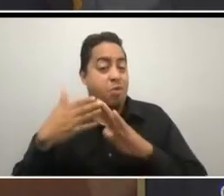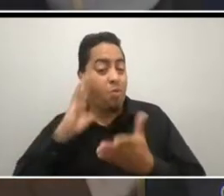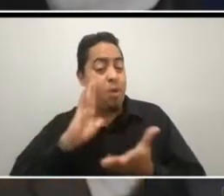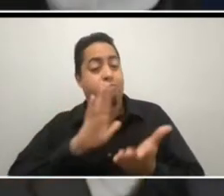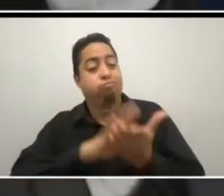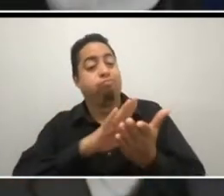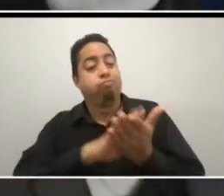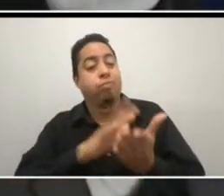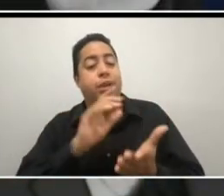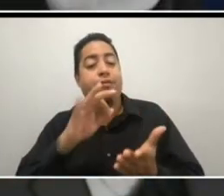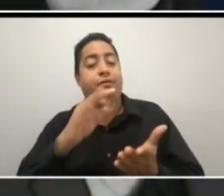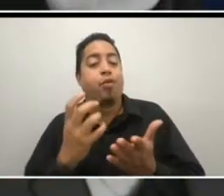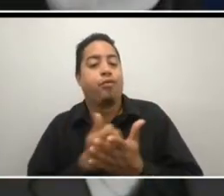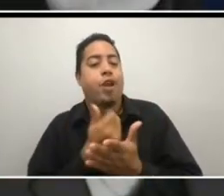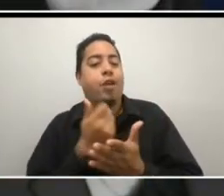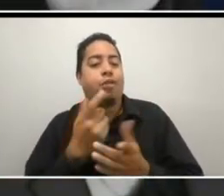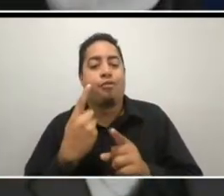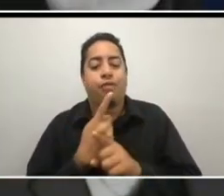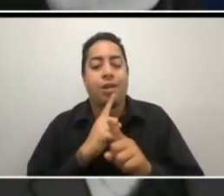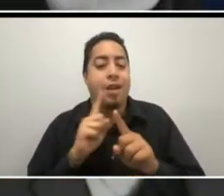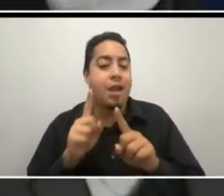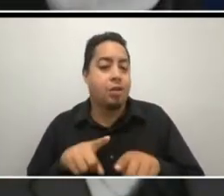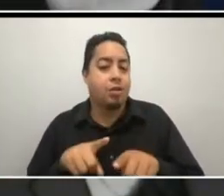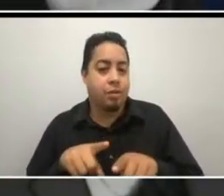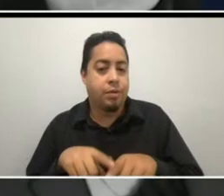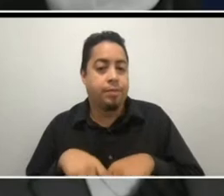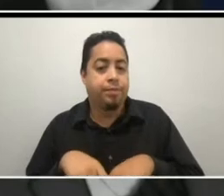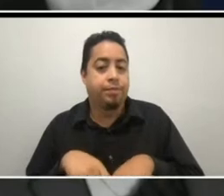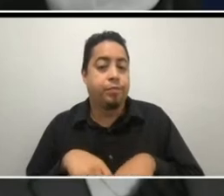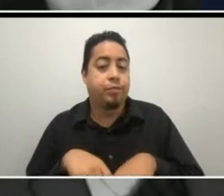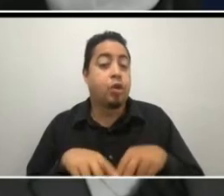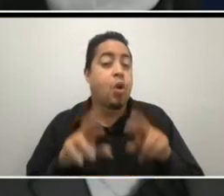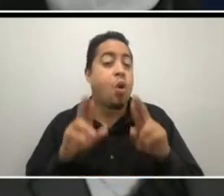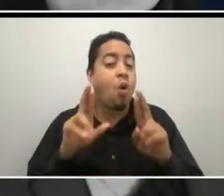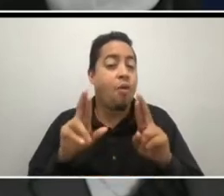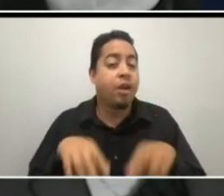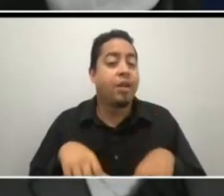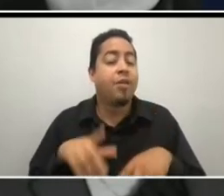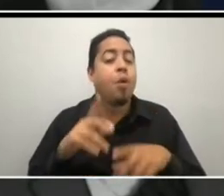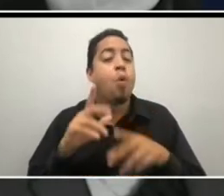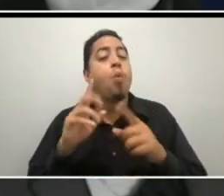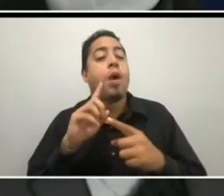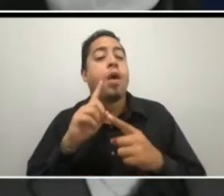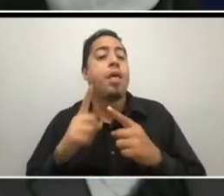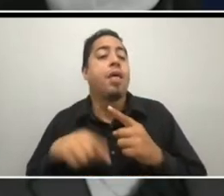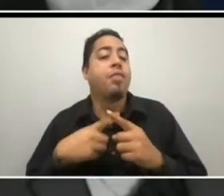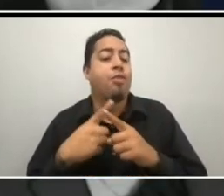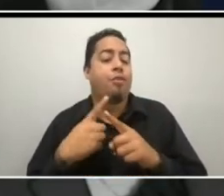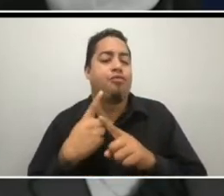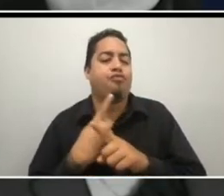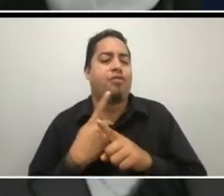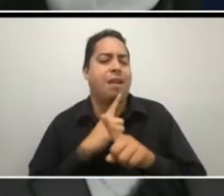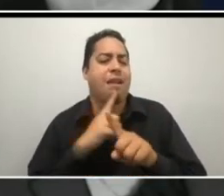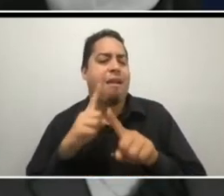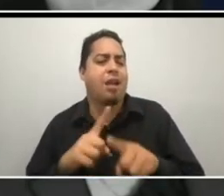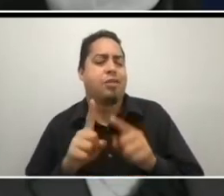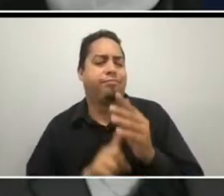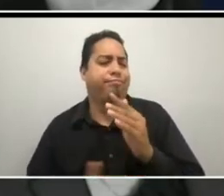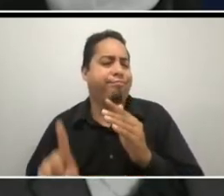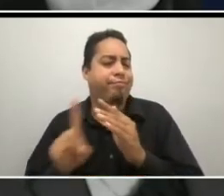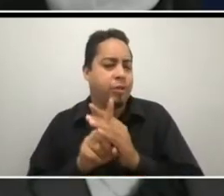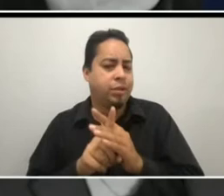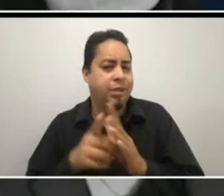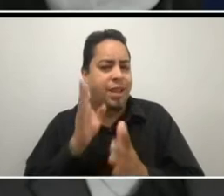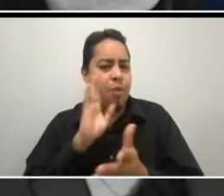Hopefully, I will. When the right answer comes out, you'll be praised. I mean, I don't know why, you